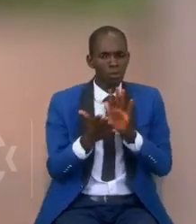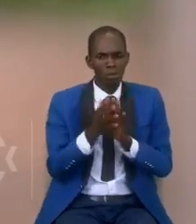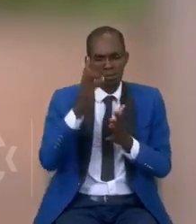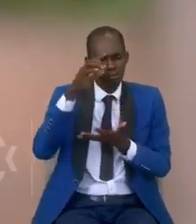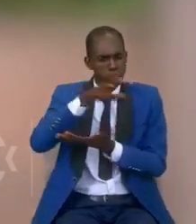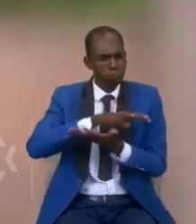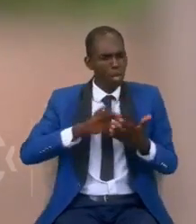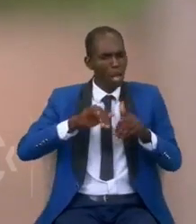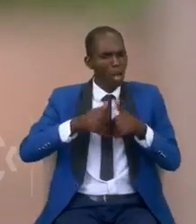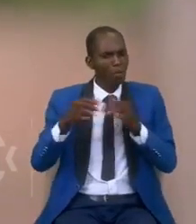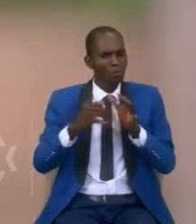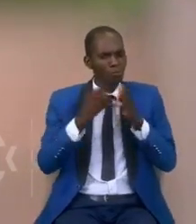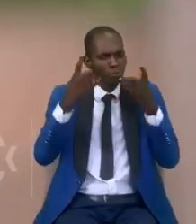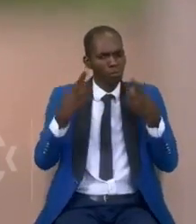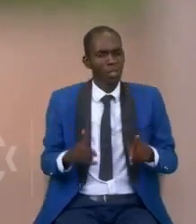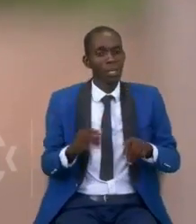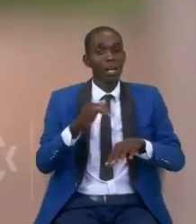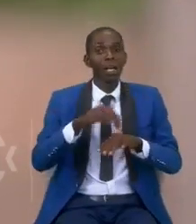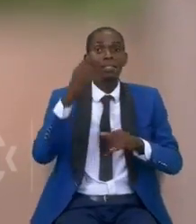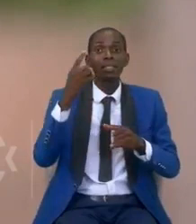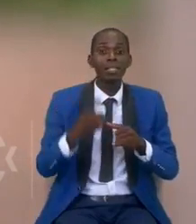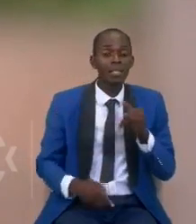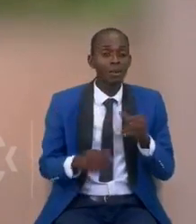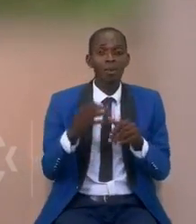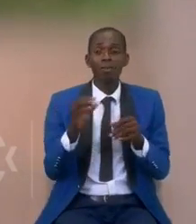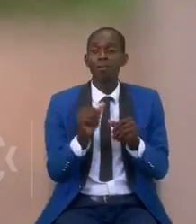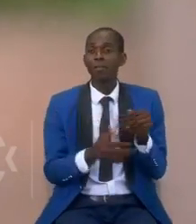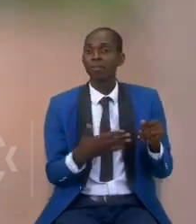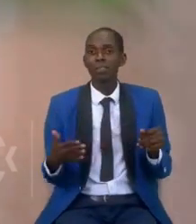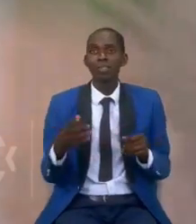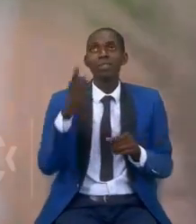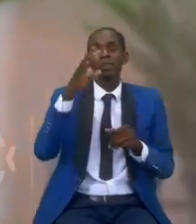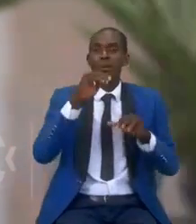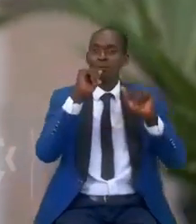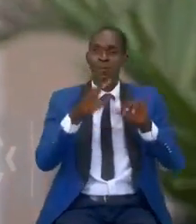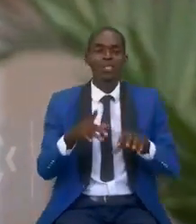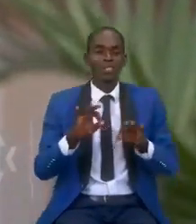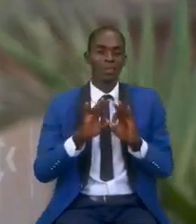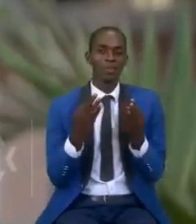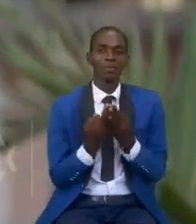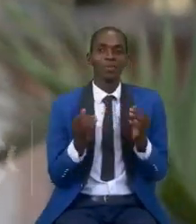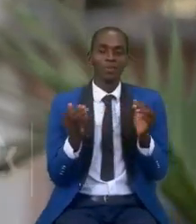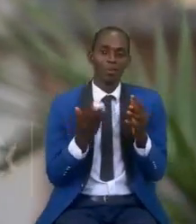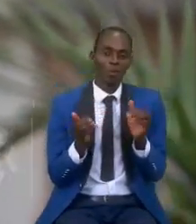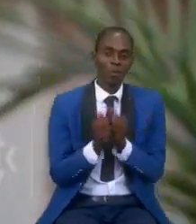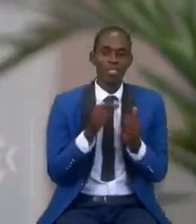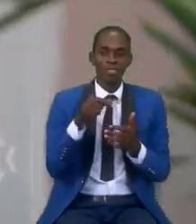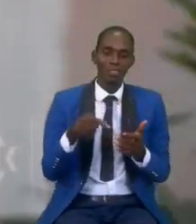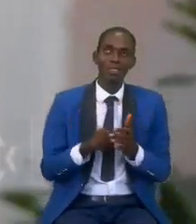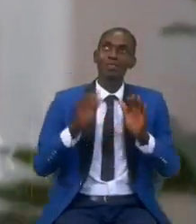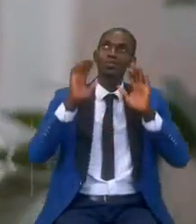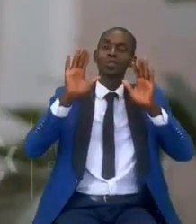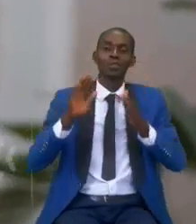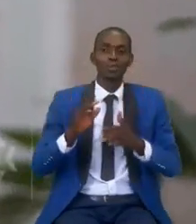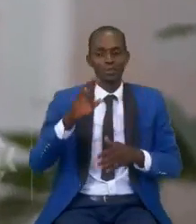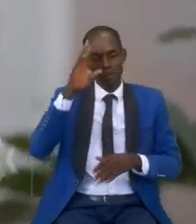God blessed my family through this wonderful program. God blessed my family with this wonderful boy. As you can see, he's growing healthy and